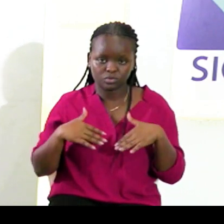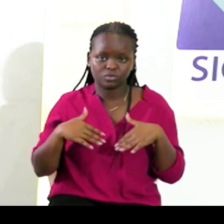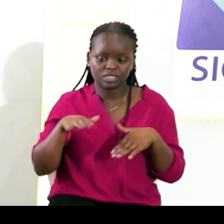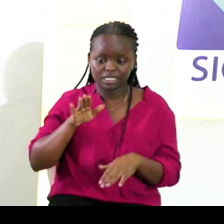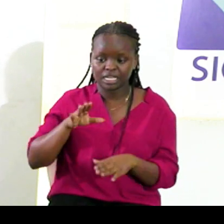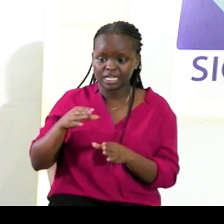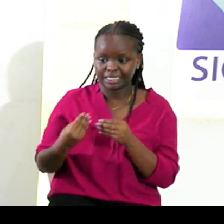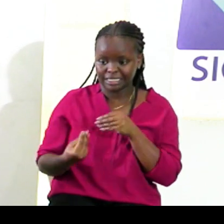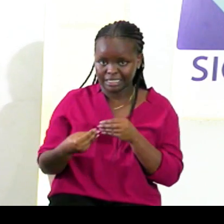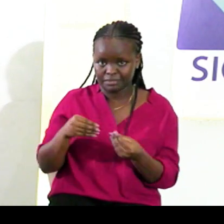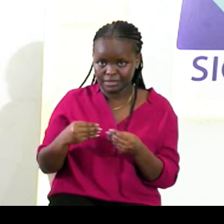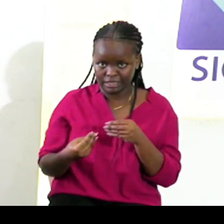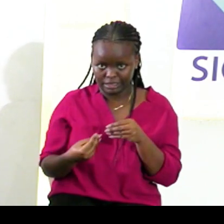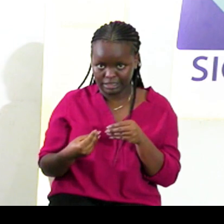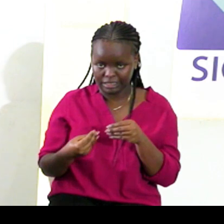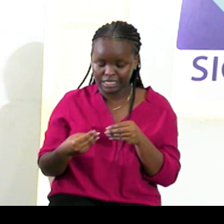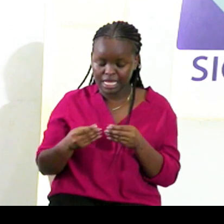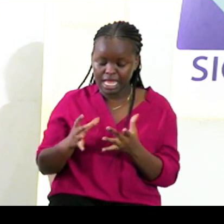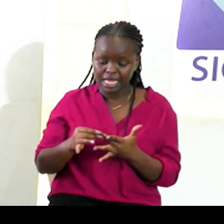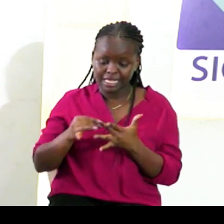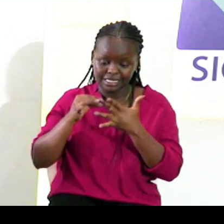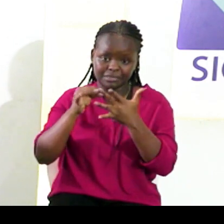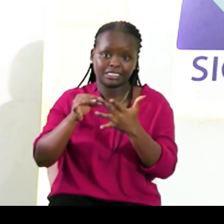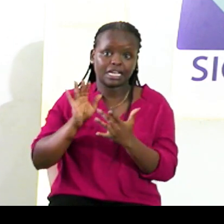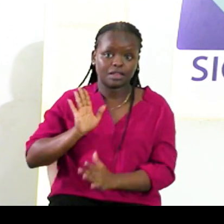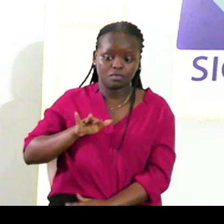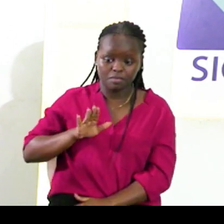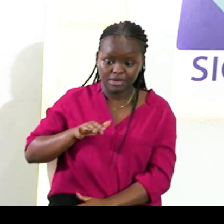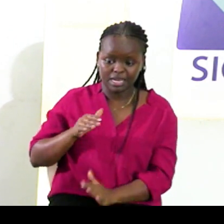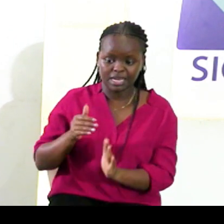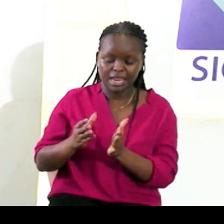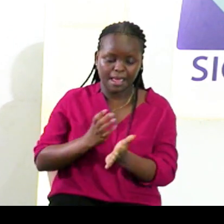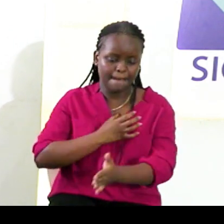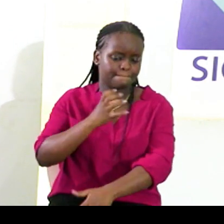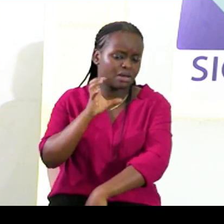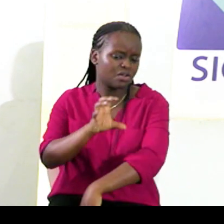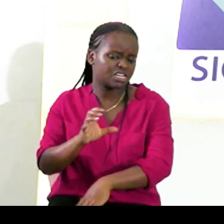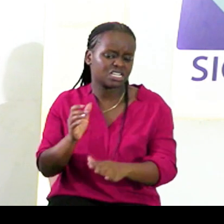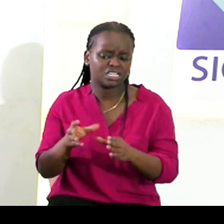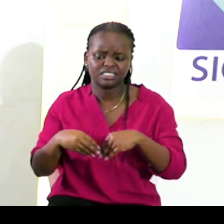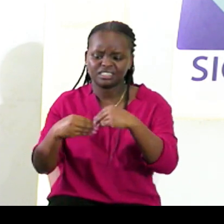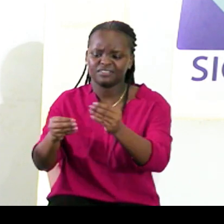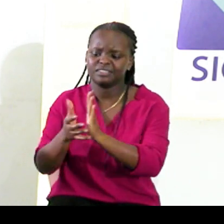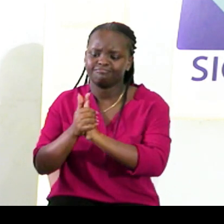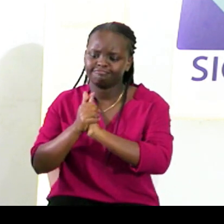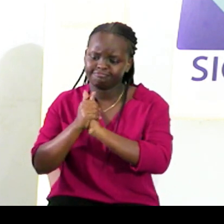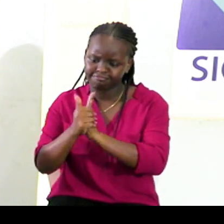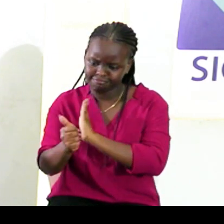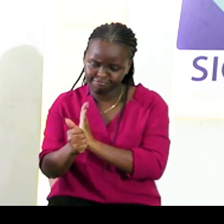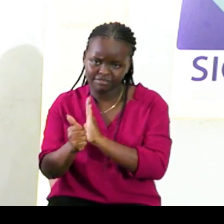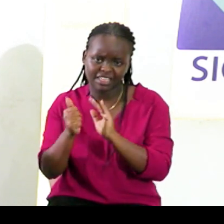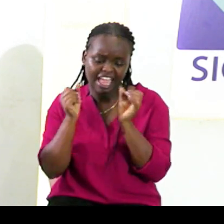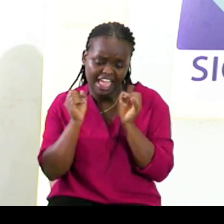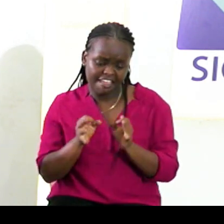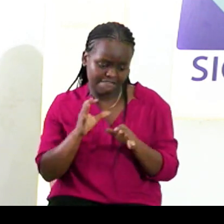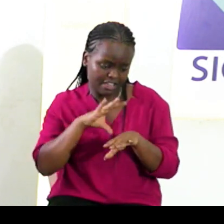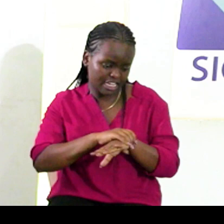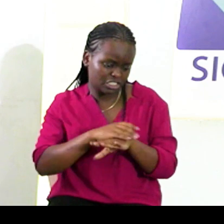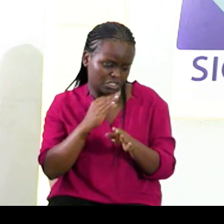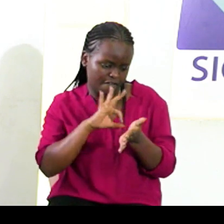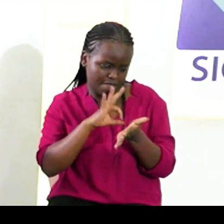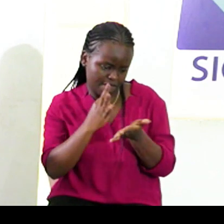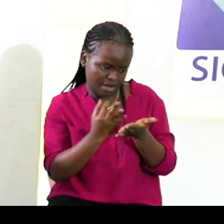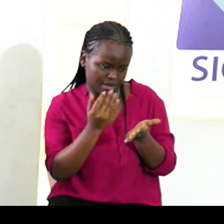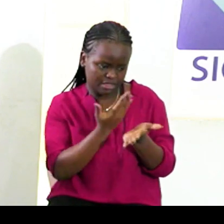women, in empowering them, giving them skill on if you get some fund from somewhere, how will you